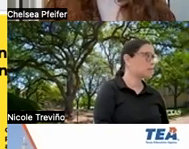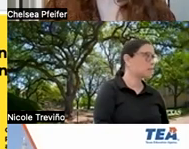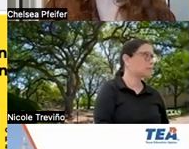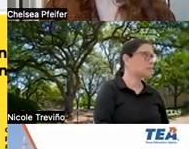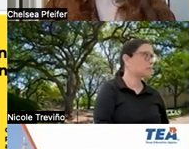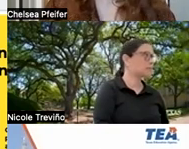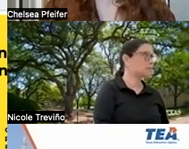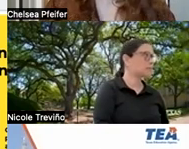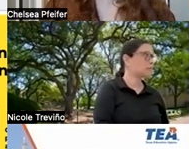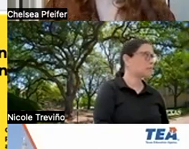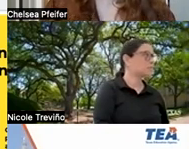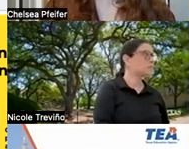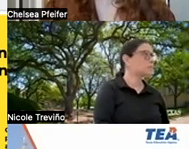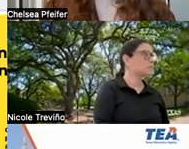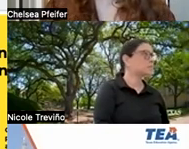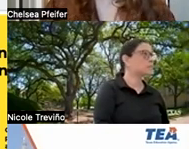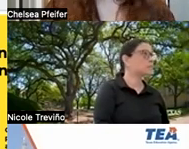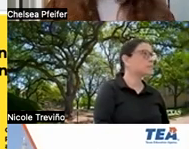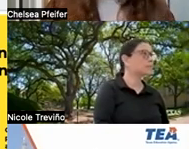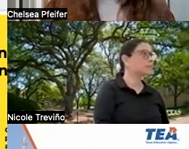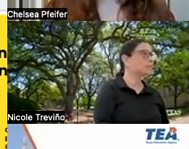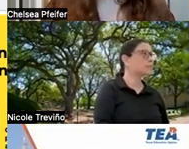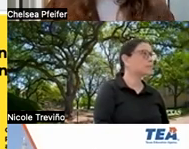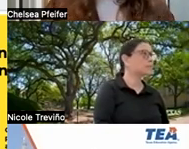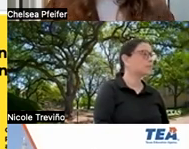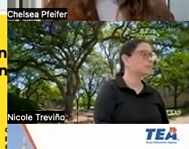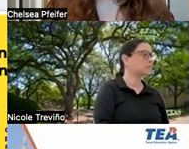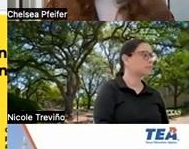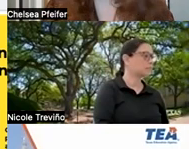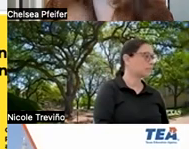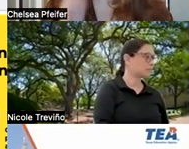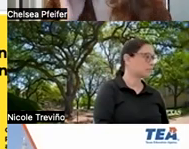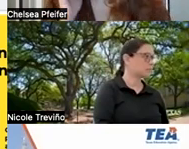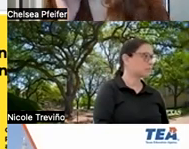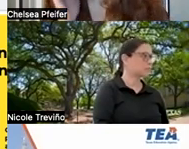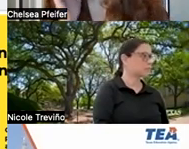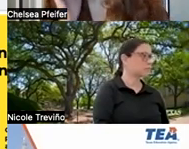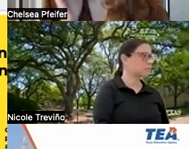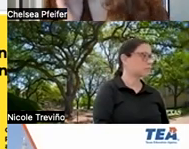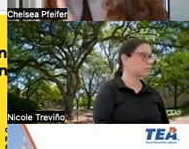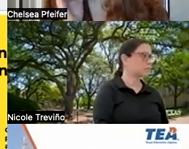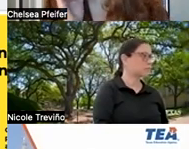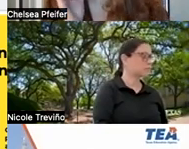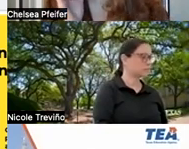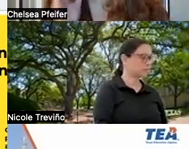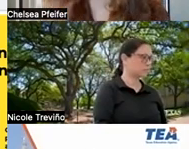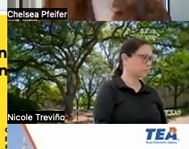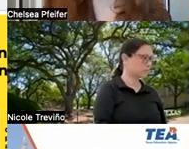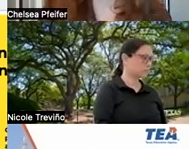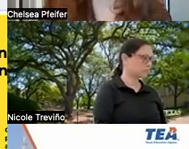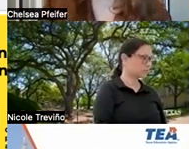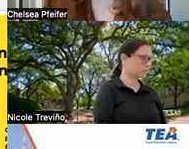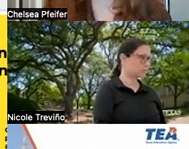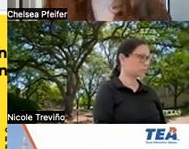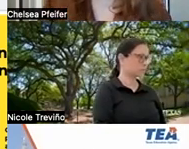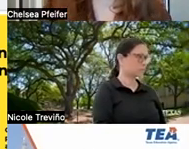those caregivers have the skills to have those relationships, but we got to care for the workforce to make sure people want to come